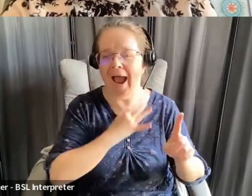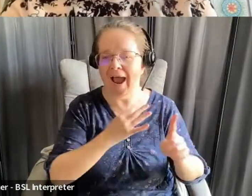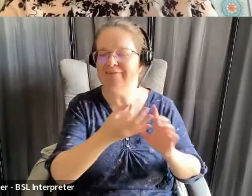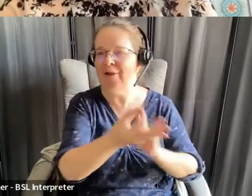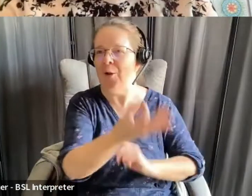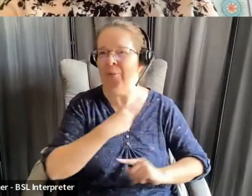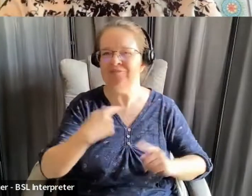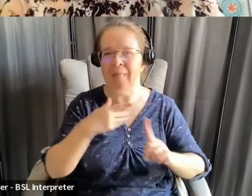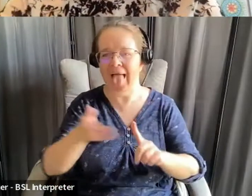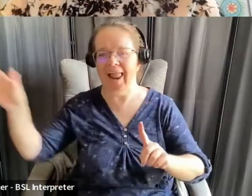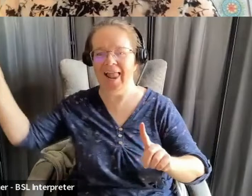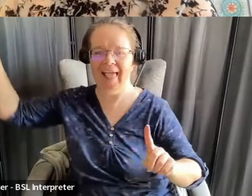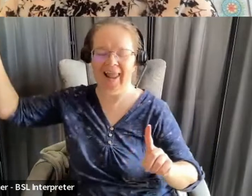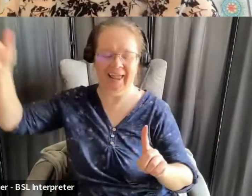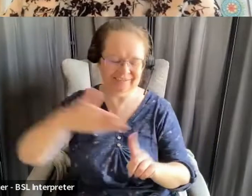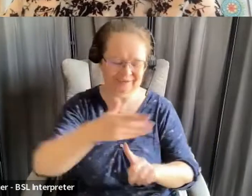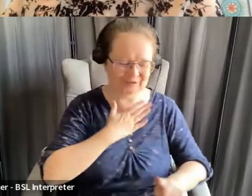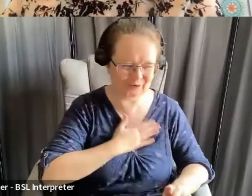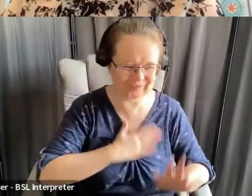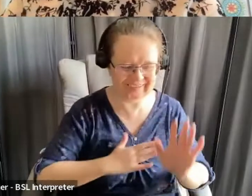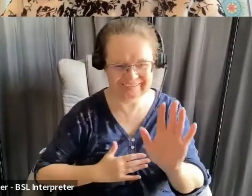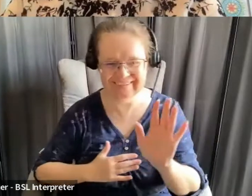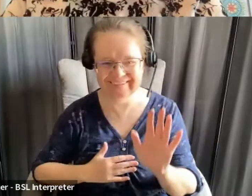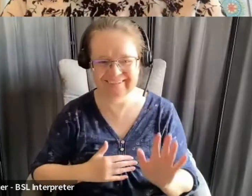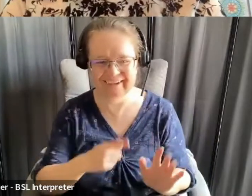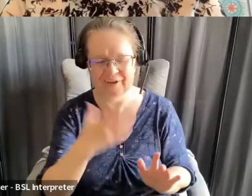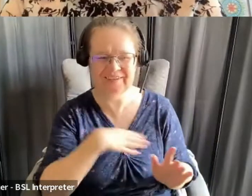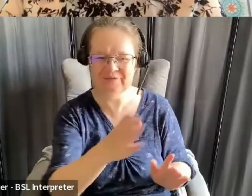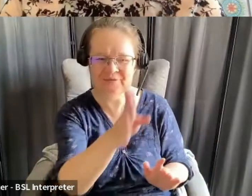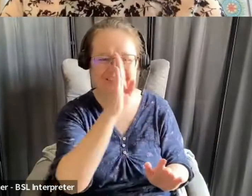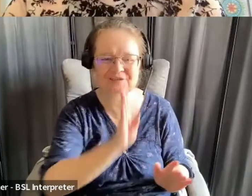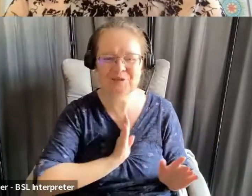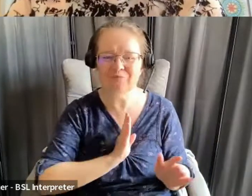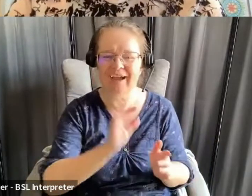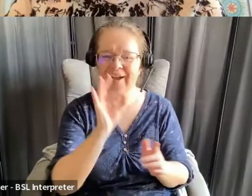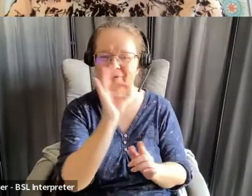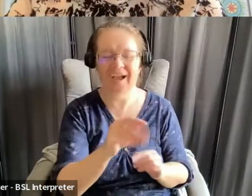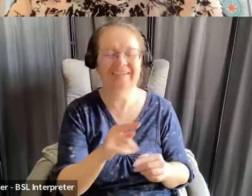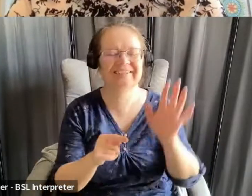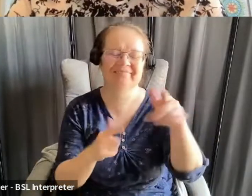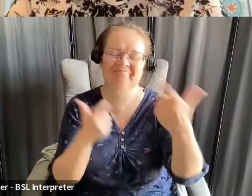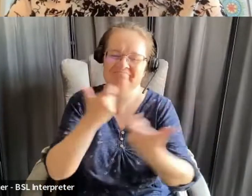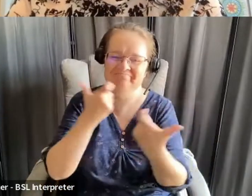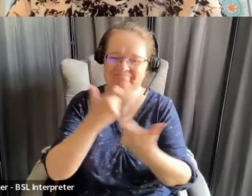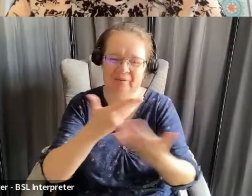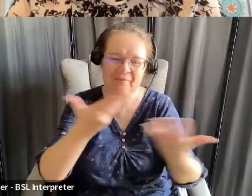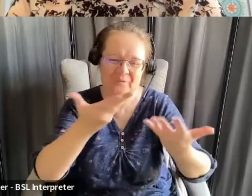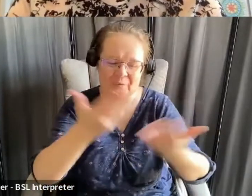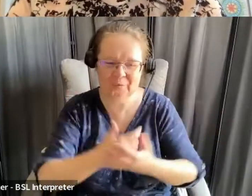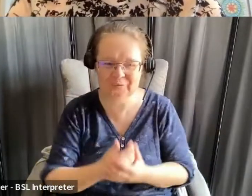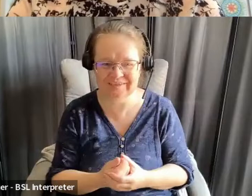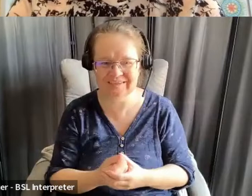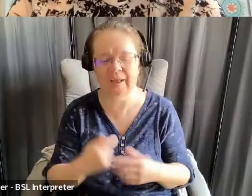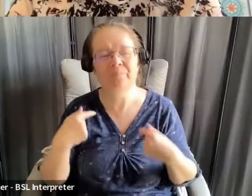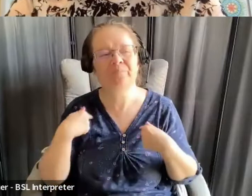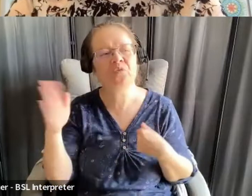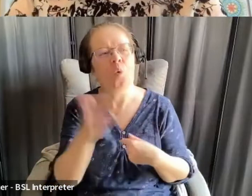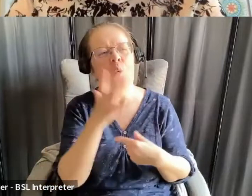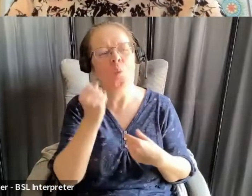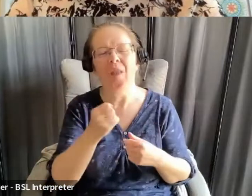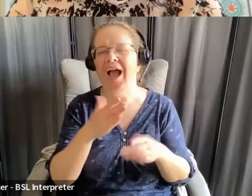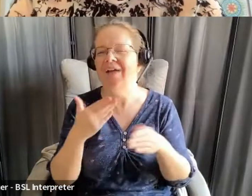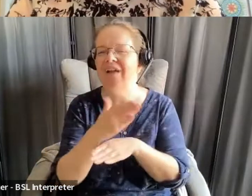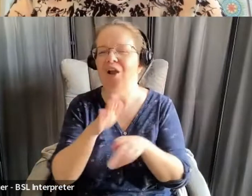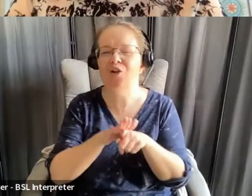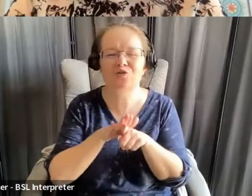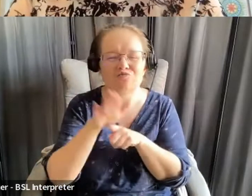Thank you, Will. I will. Okay. So, we all have a career story, right? It's a narrative about our professional lives that